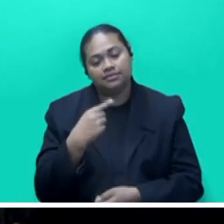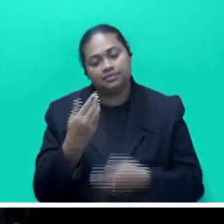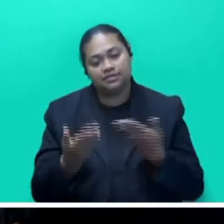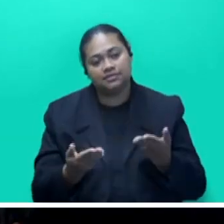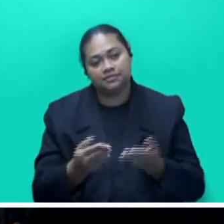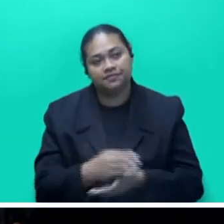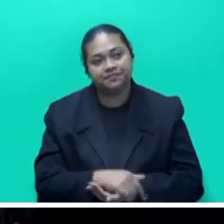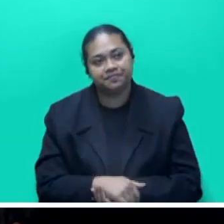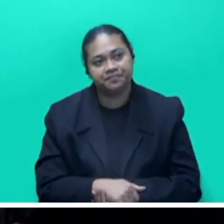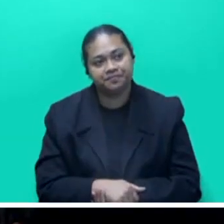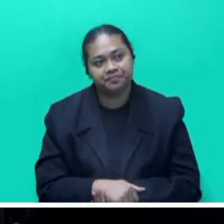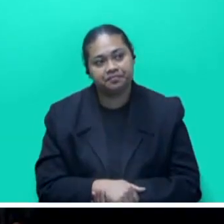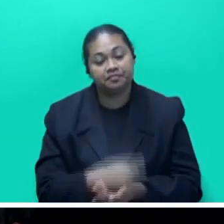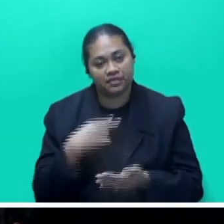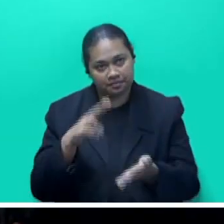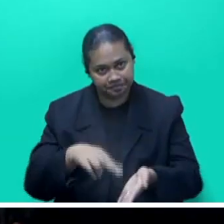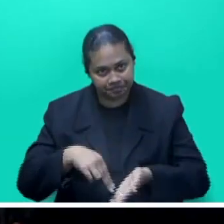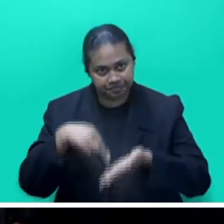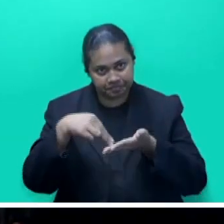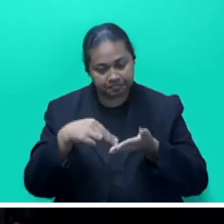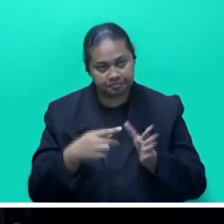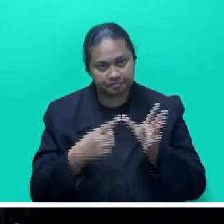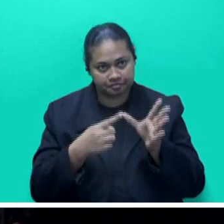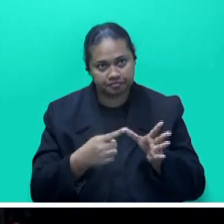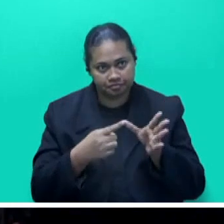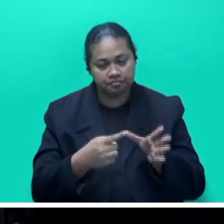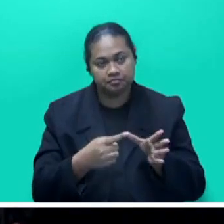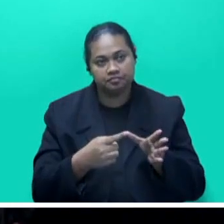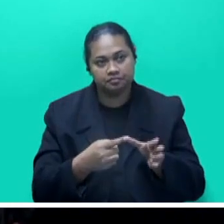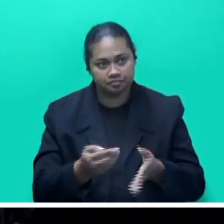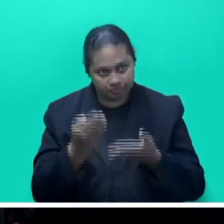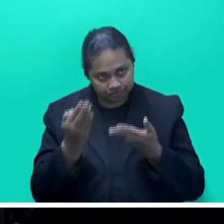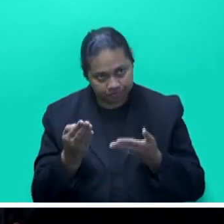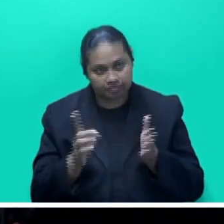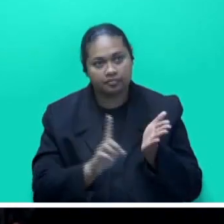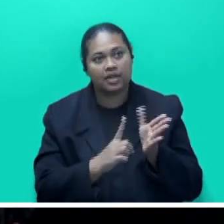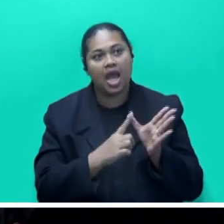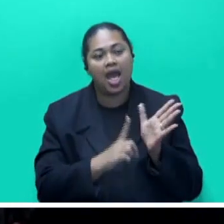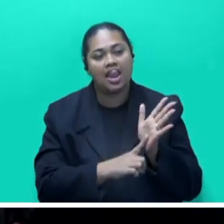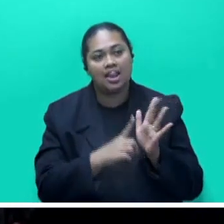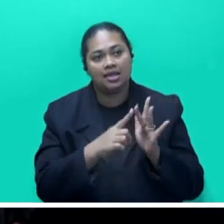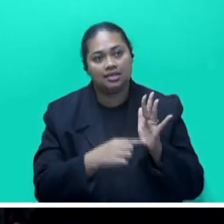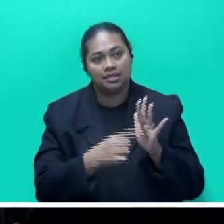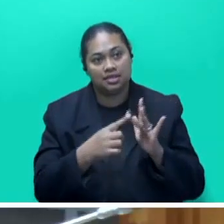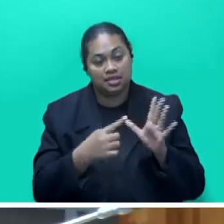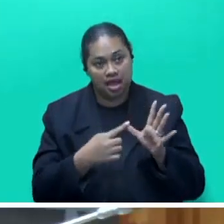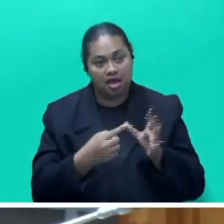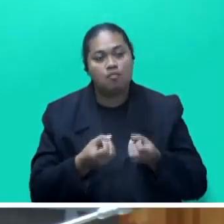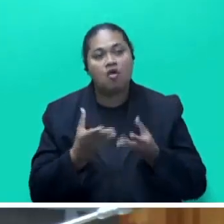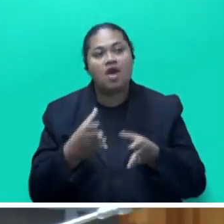Mr. Speaker, sir, I rise to respond to the question asked by the Honourable Alitian Bainivalu, provide an update on